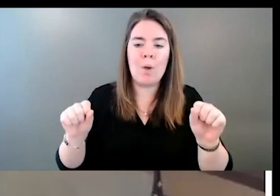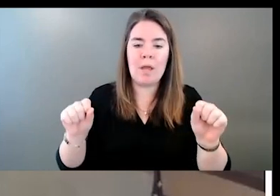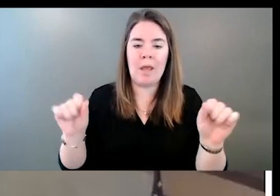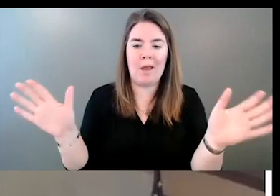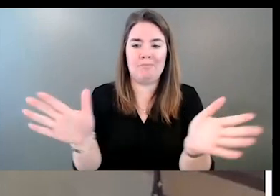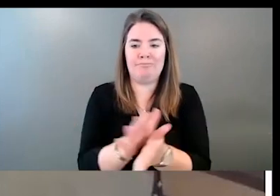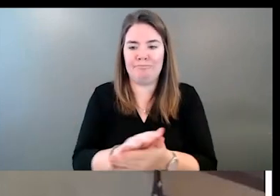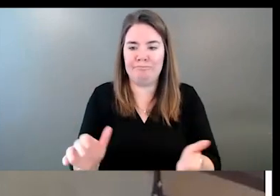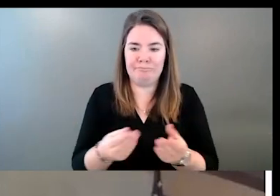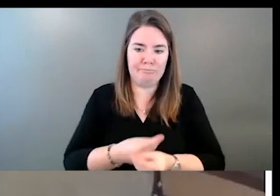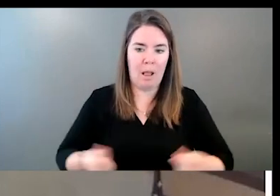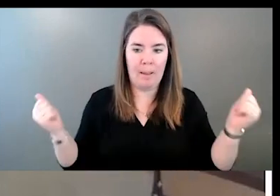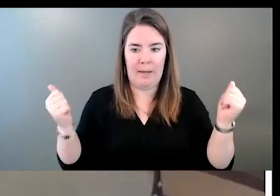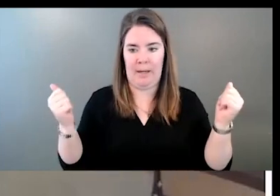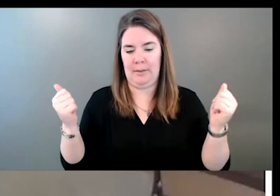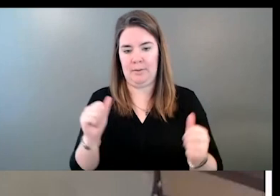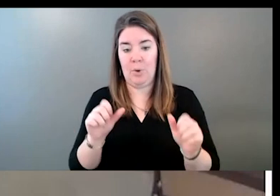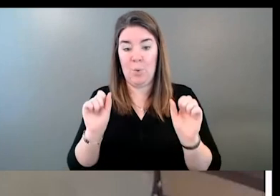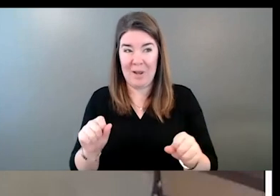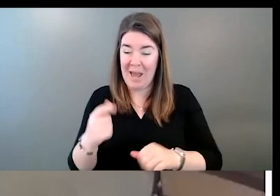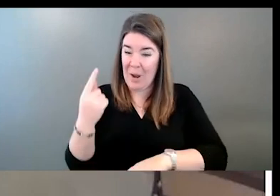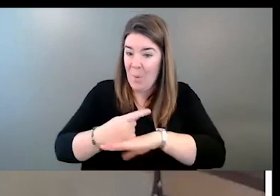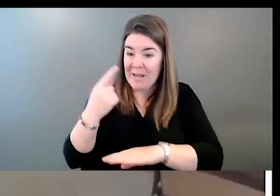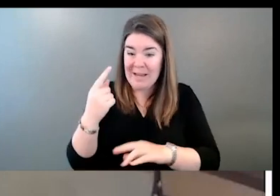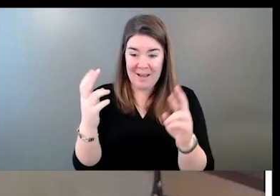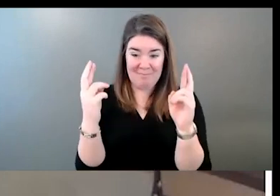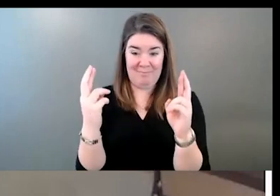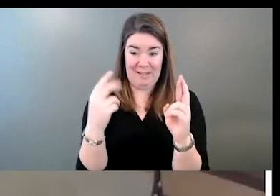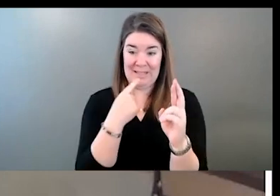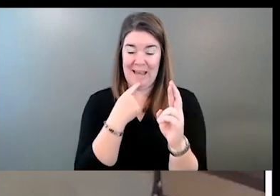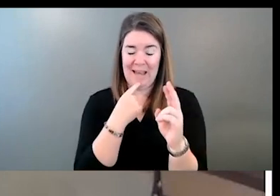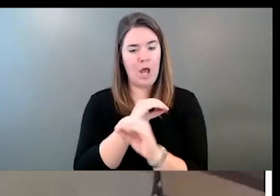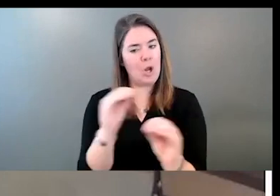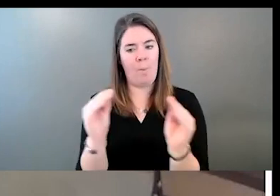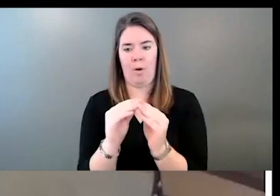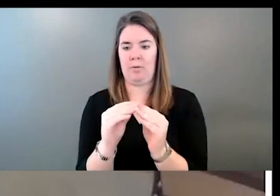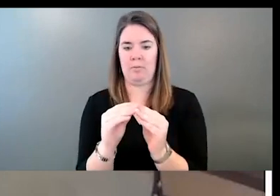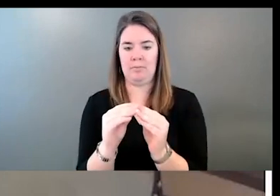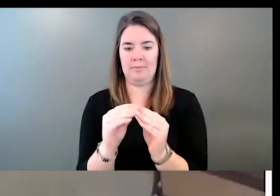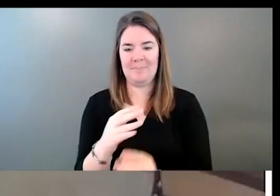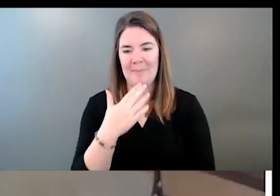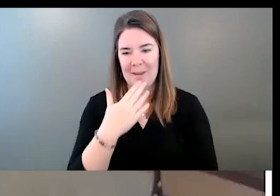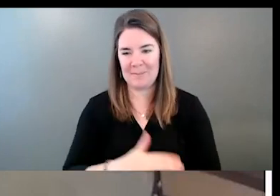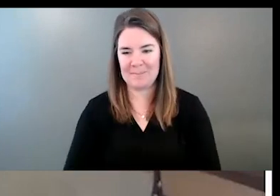We can one day say there is no more. Thank you.